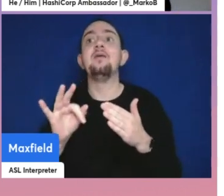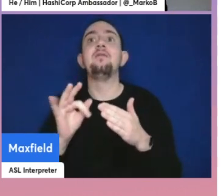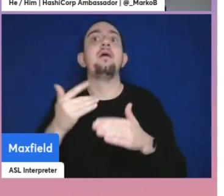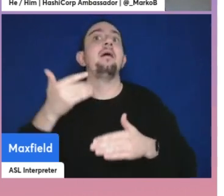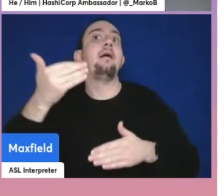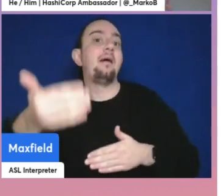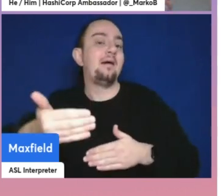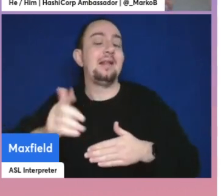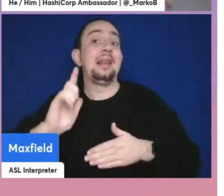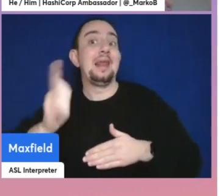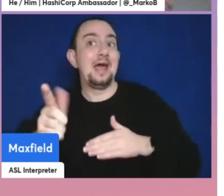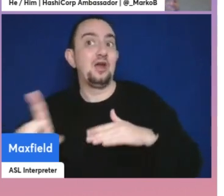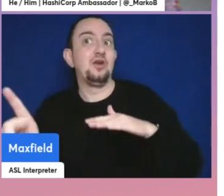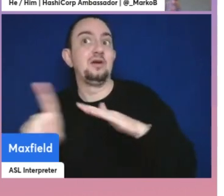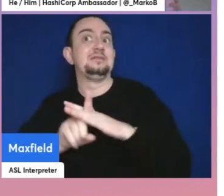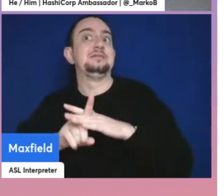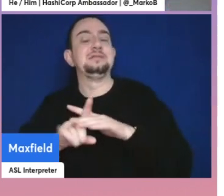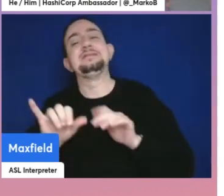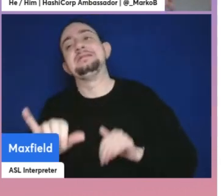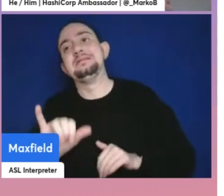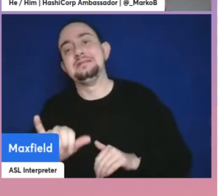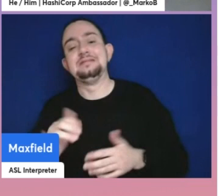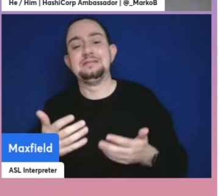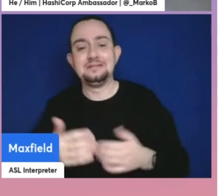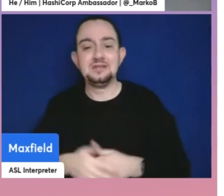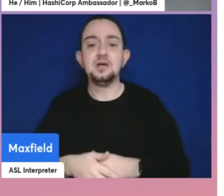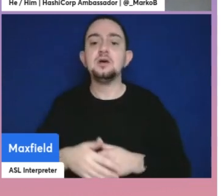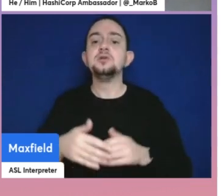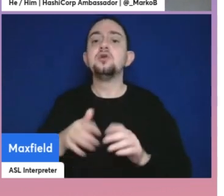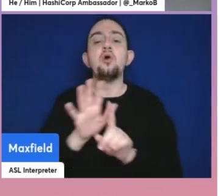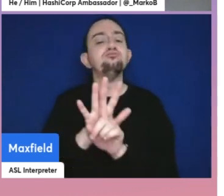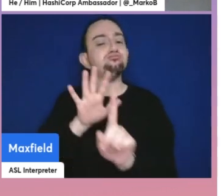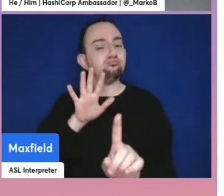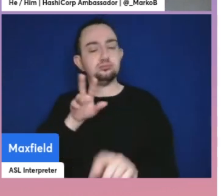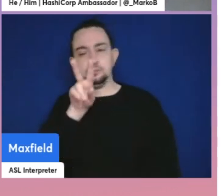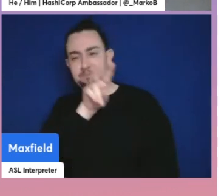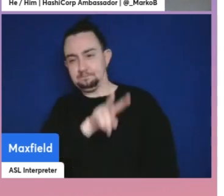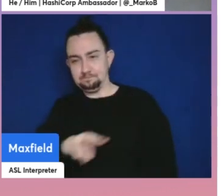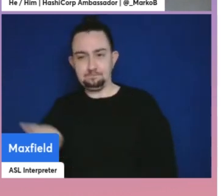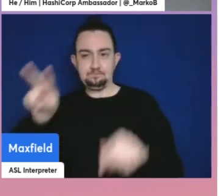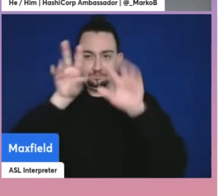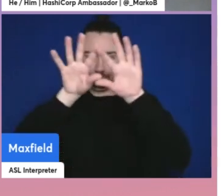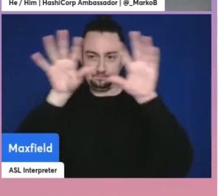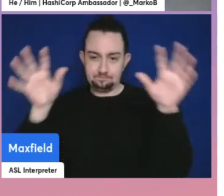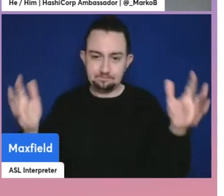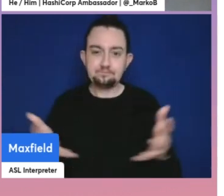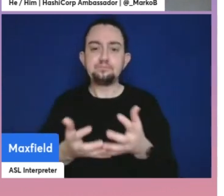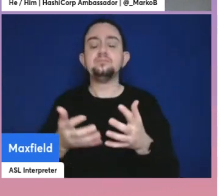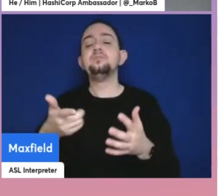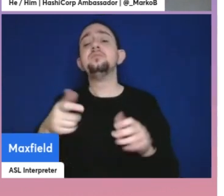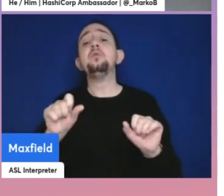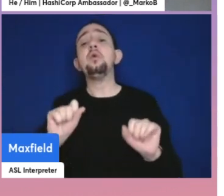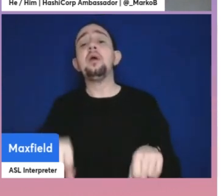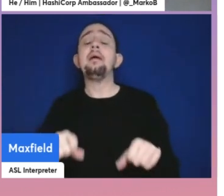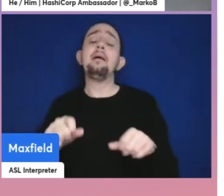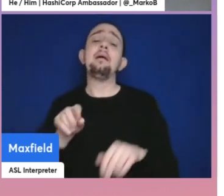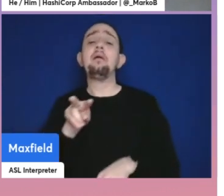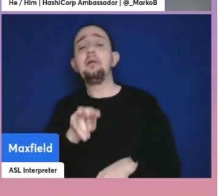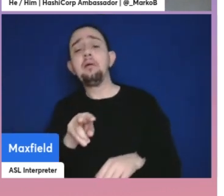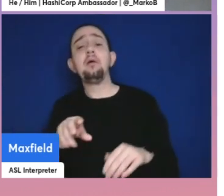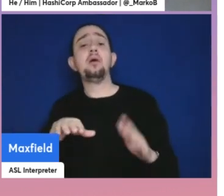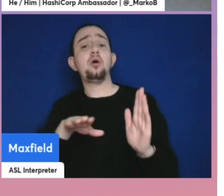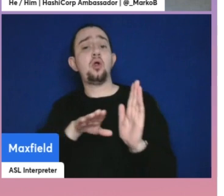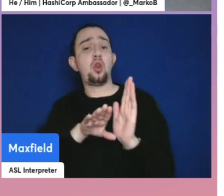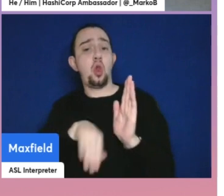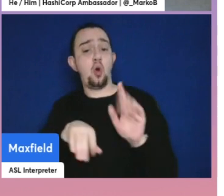of take a step back and kind of look from a really high perspective, you could say the lower part of the pyramid is kind of